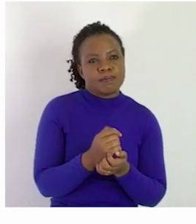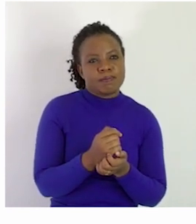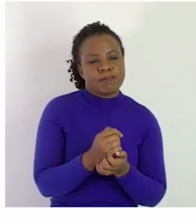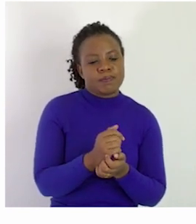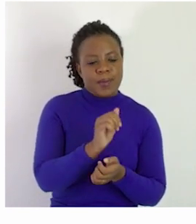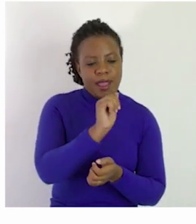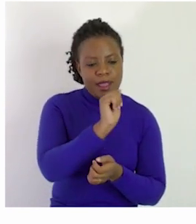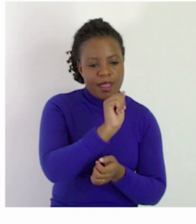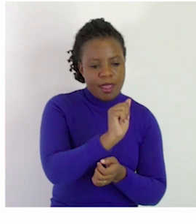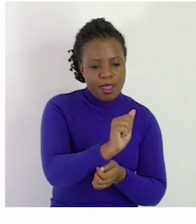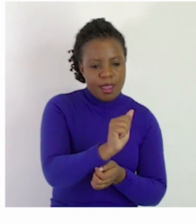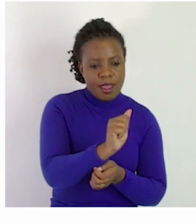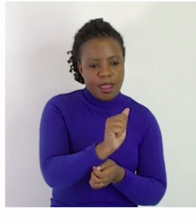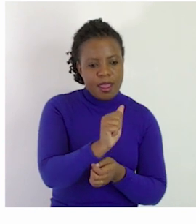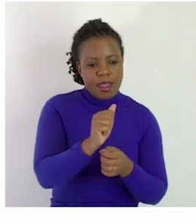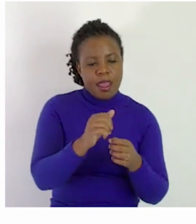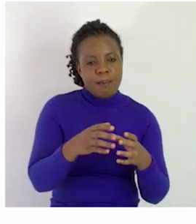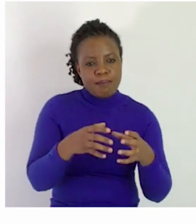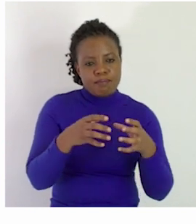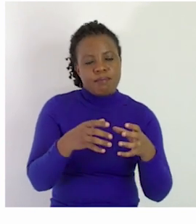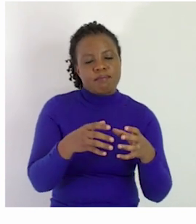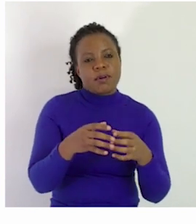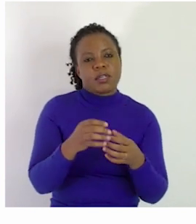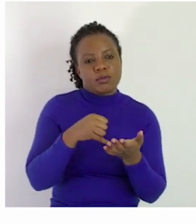a packet of biscuits,